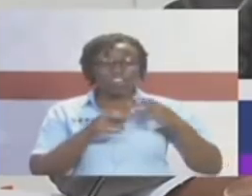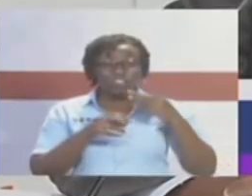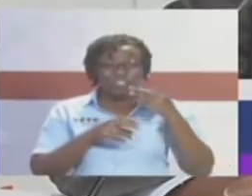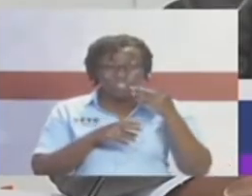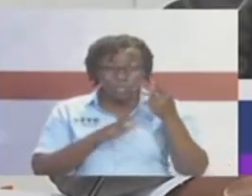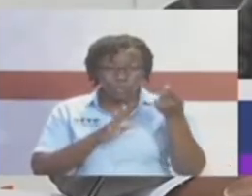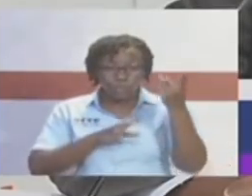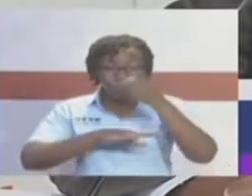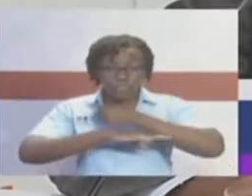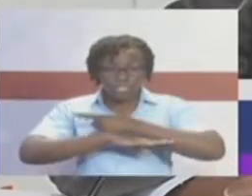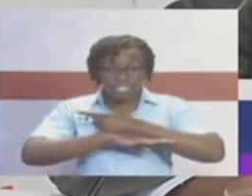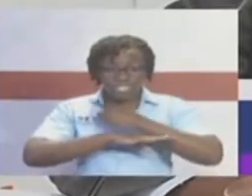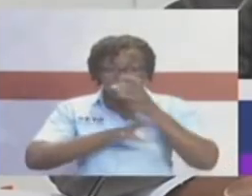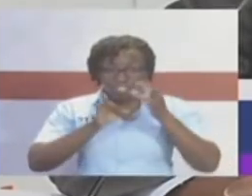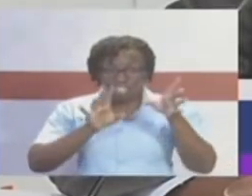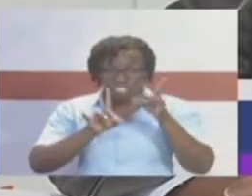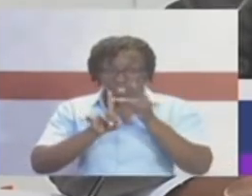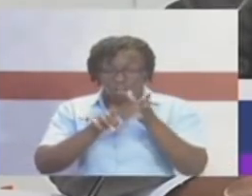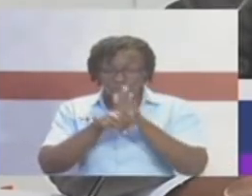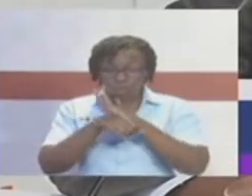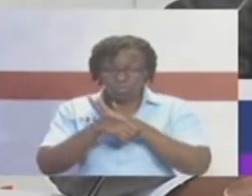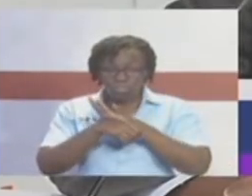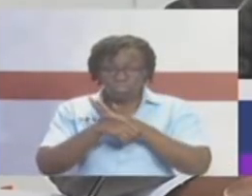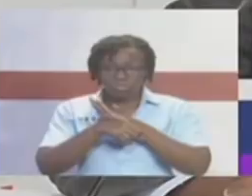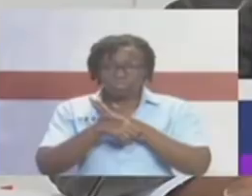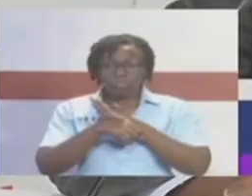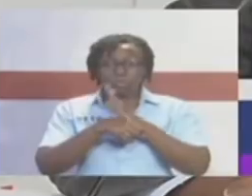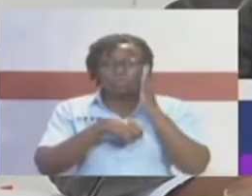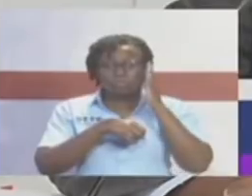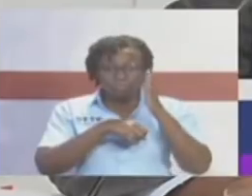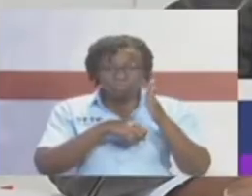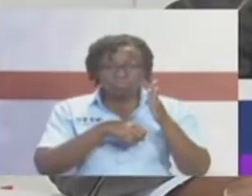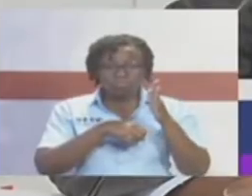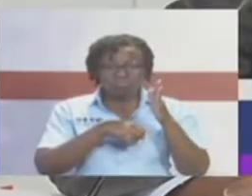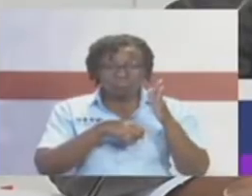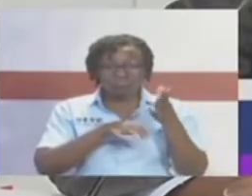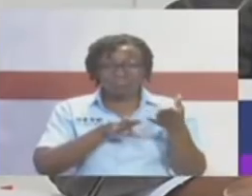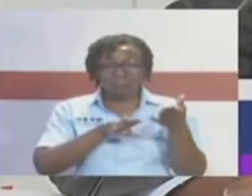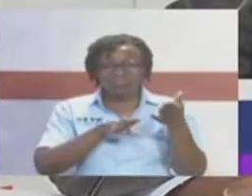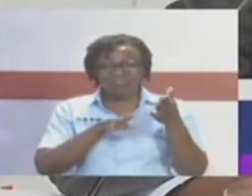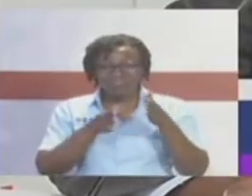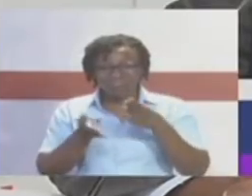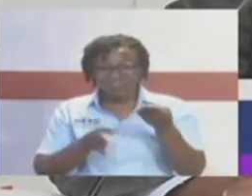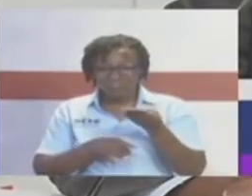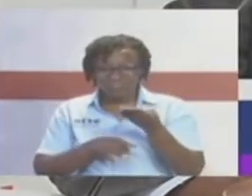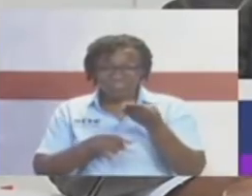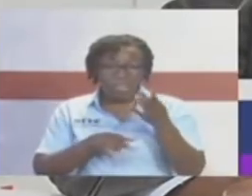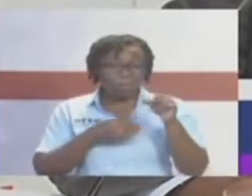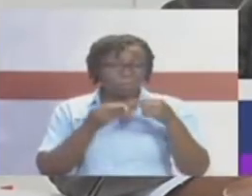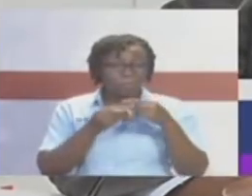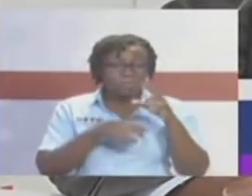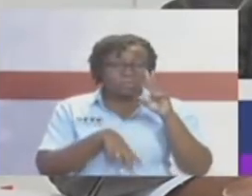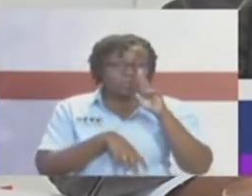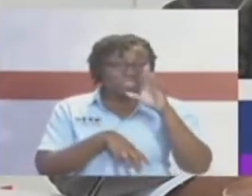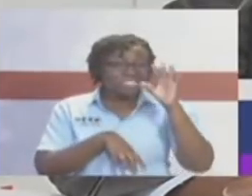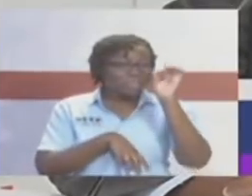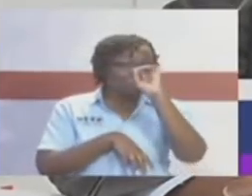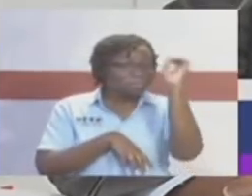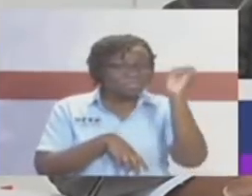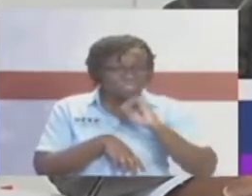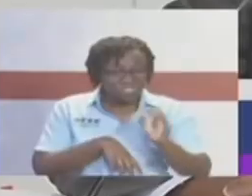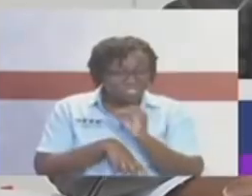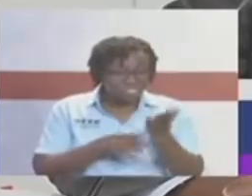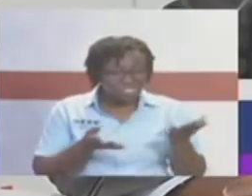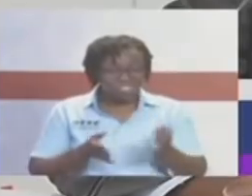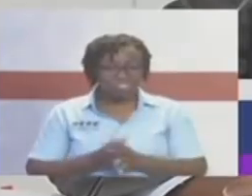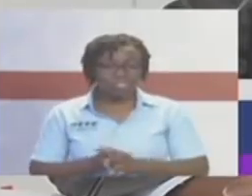So that was the sort of background that we knew and we were experiencing here in Trinidad as well. What I want to do is